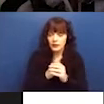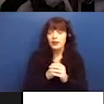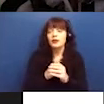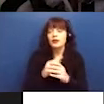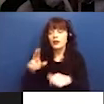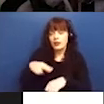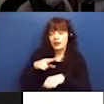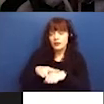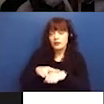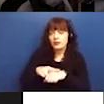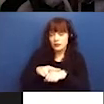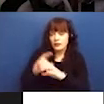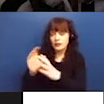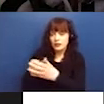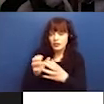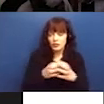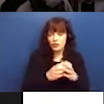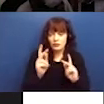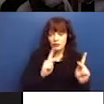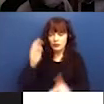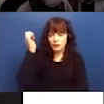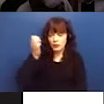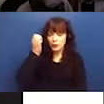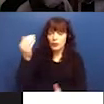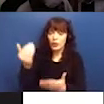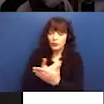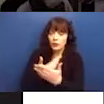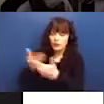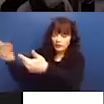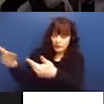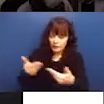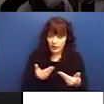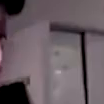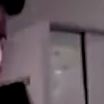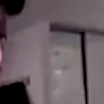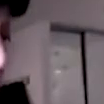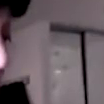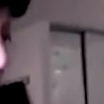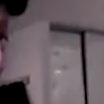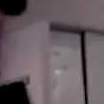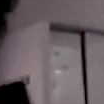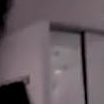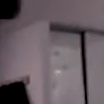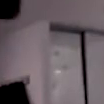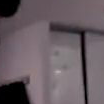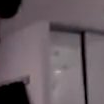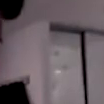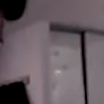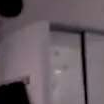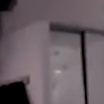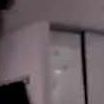nations and peoples and Europeans and all newcomers have been invited into this treaty in the spirit of peace, friendship, and